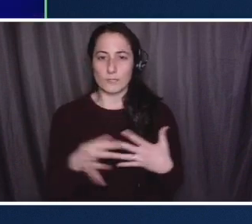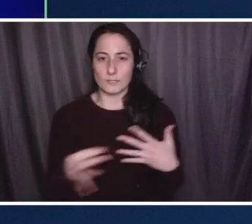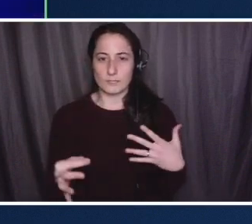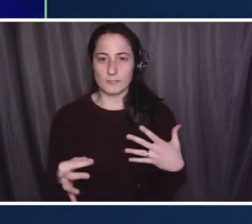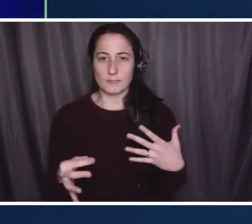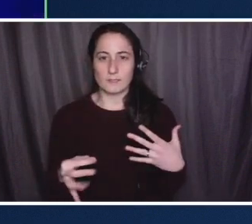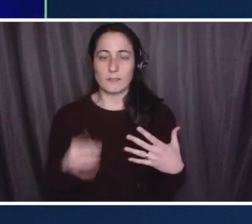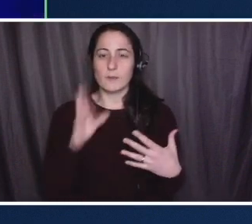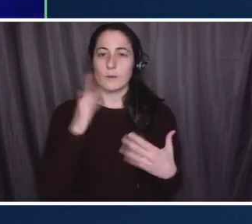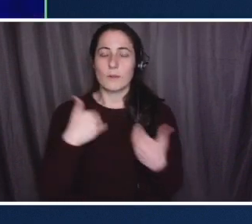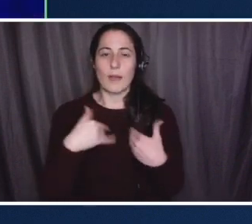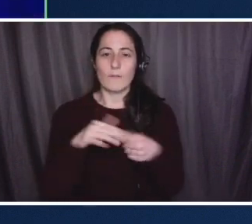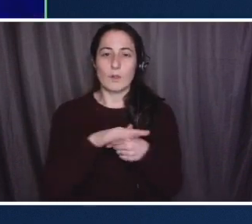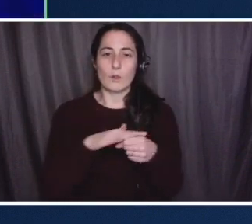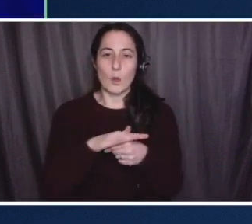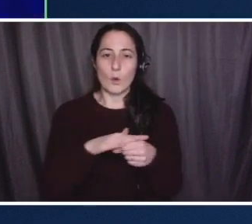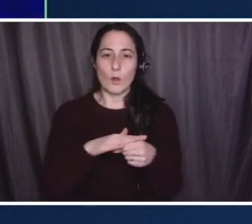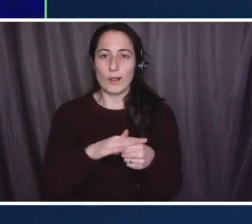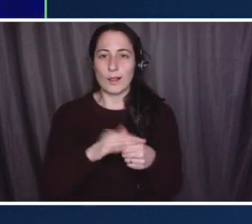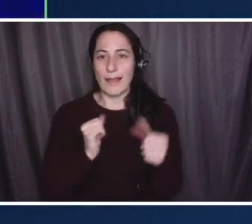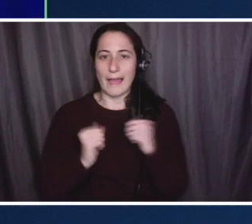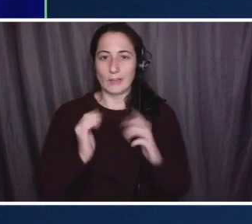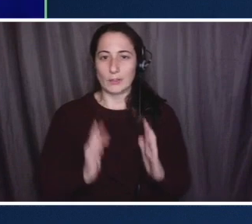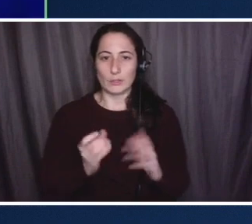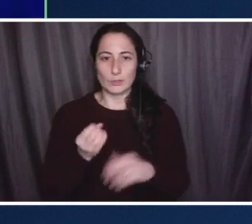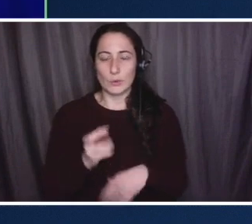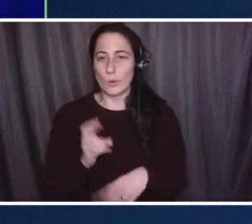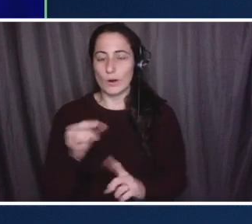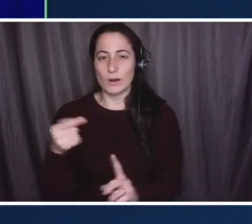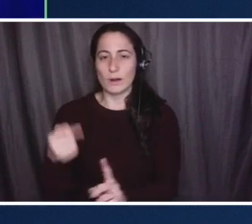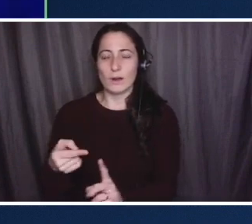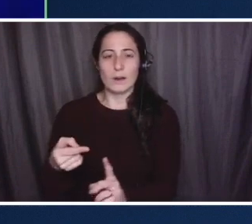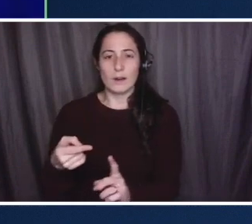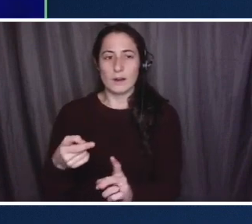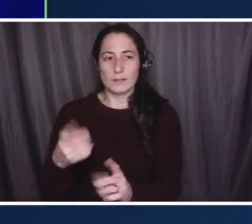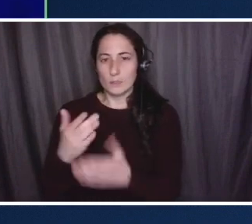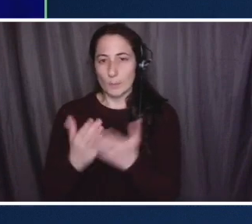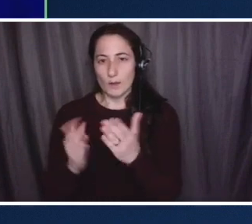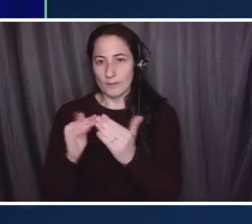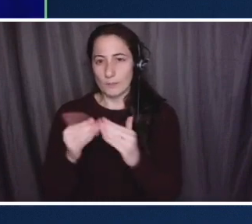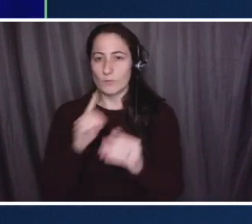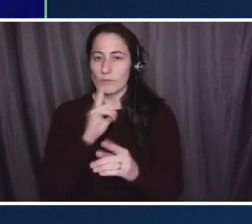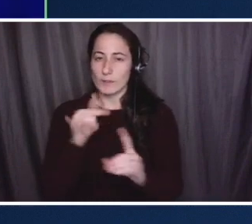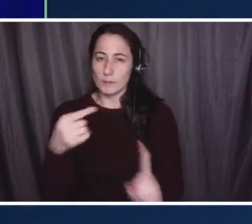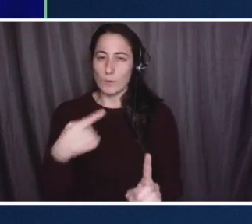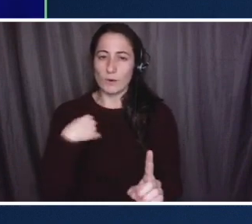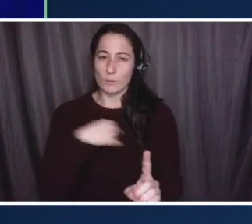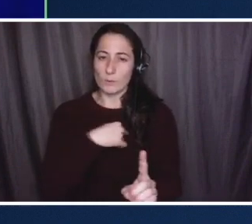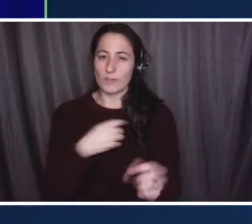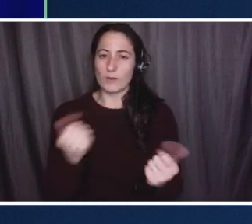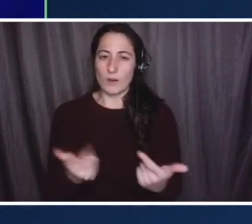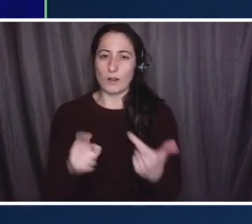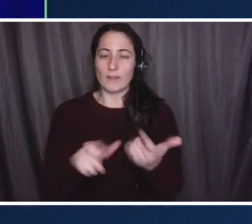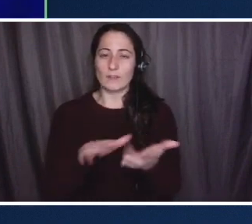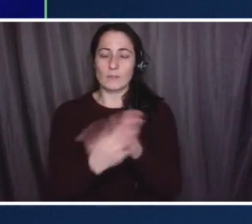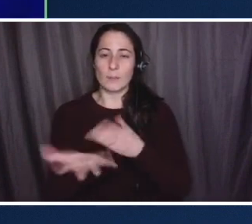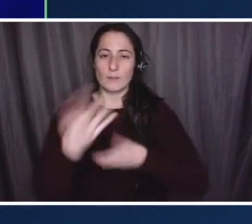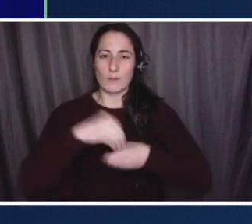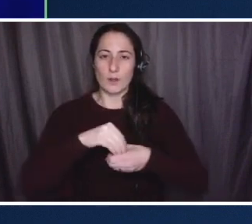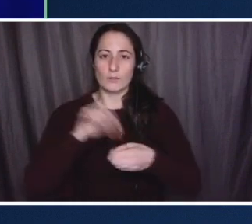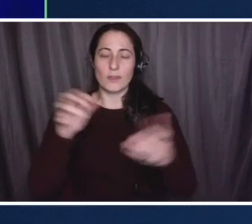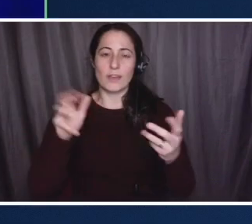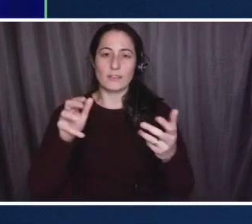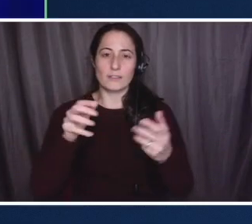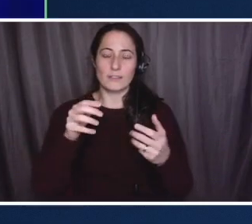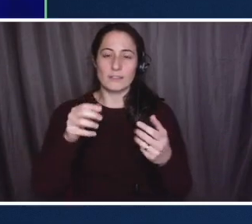or the international community. And the truth is, we all need to be part of this conversation, right? Like the crisis that we described, the crisis that you two have talked about today